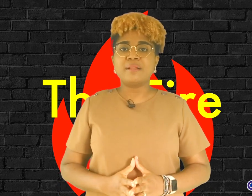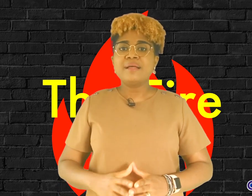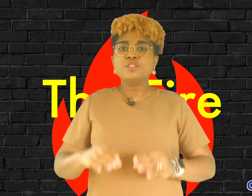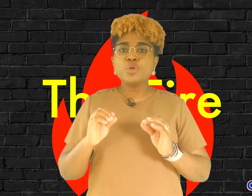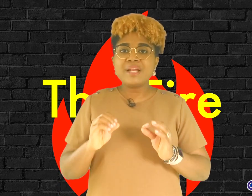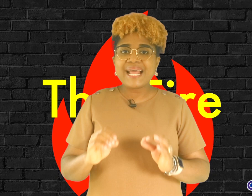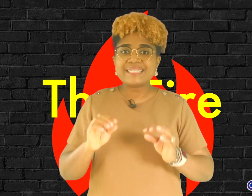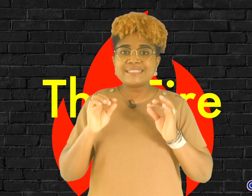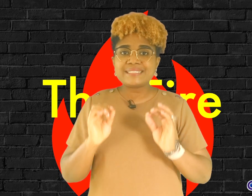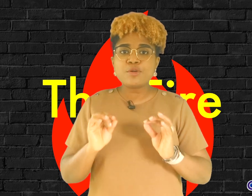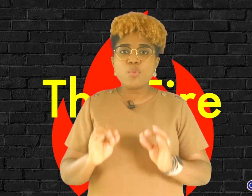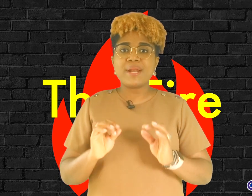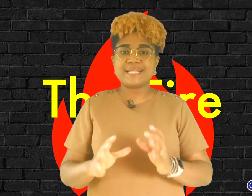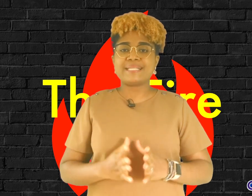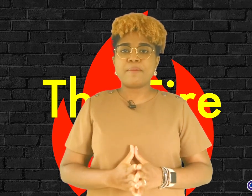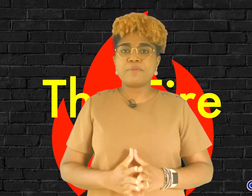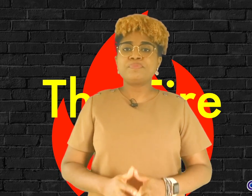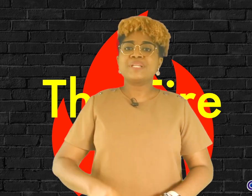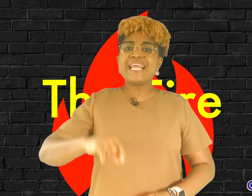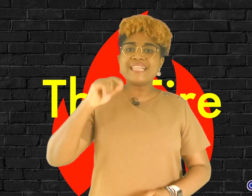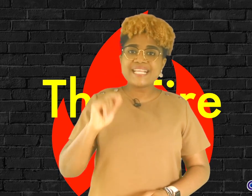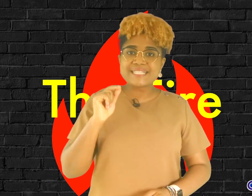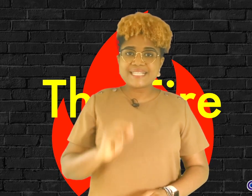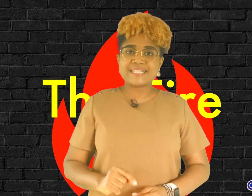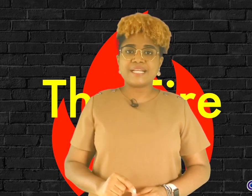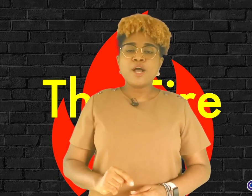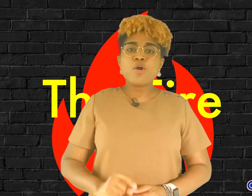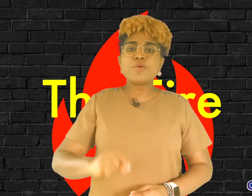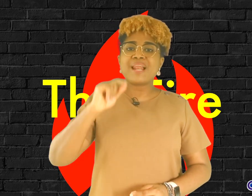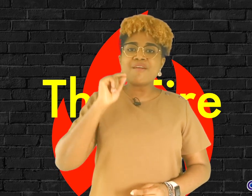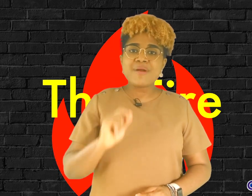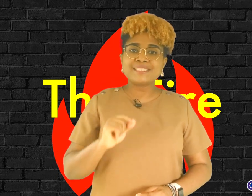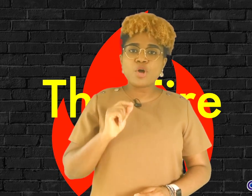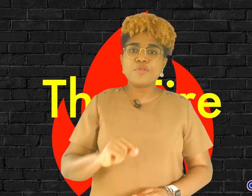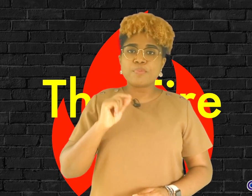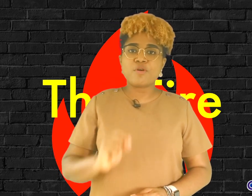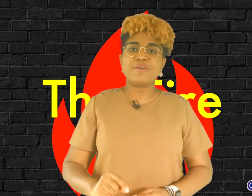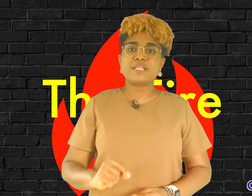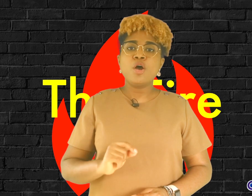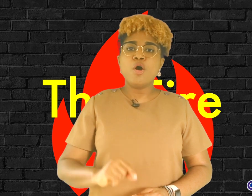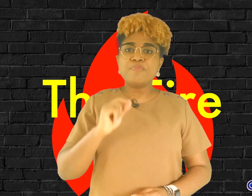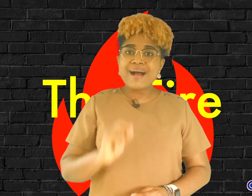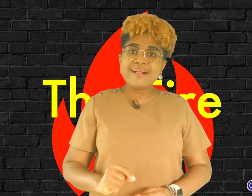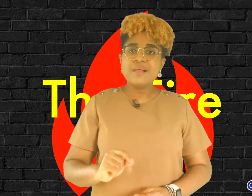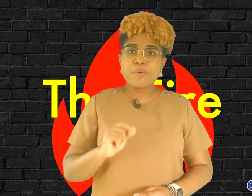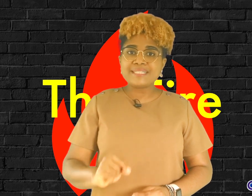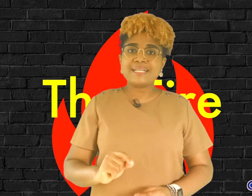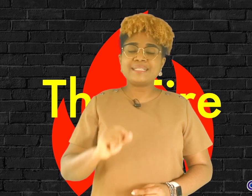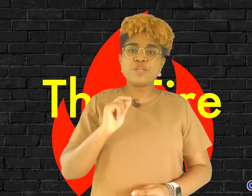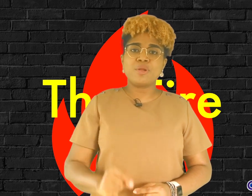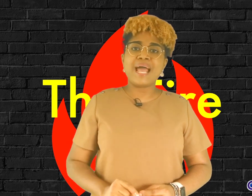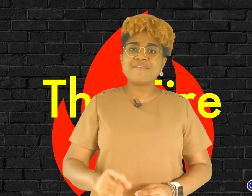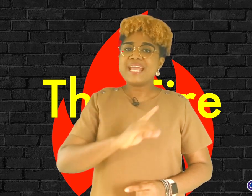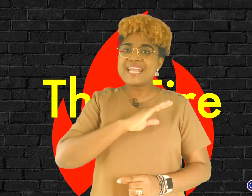of Baal. Don't let a single one escape. In this season, God will arrest all the prophets of Baal